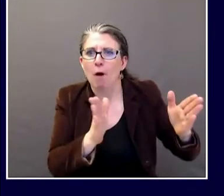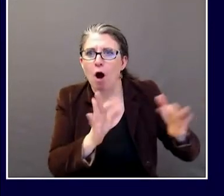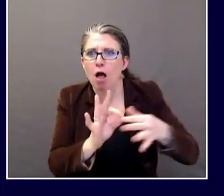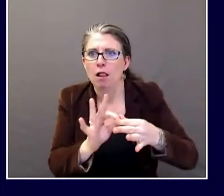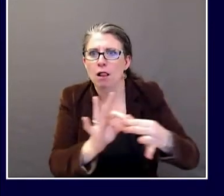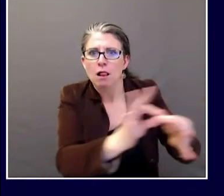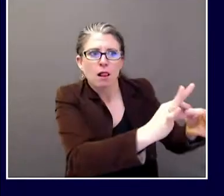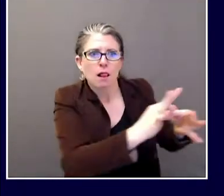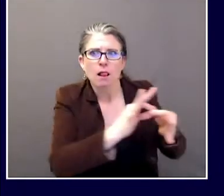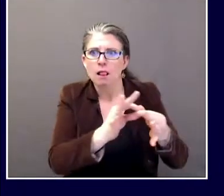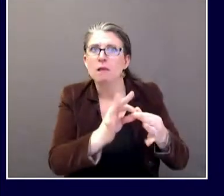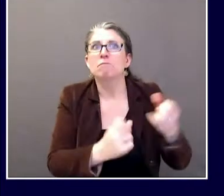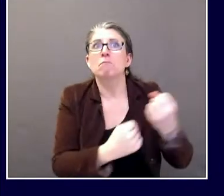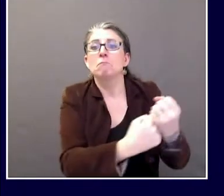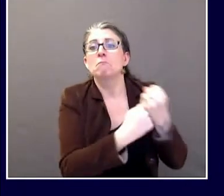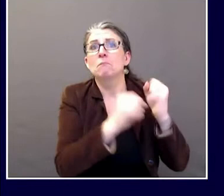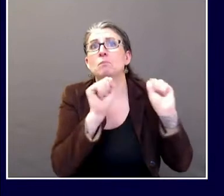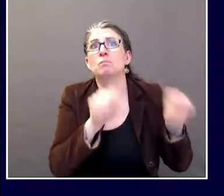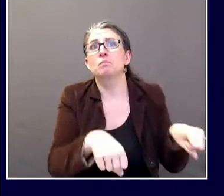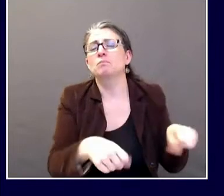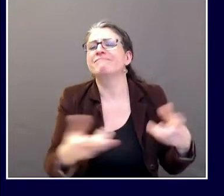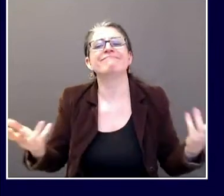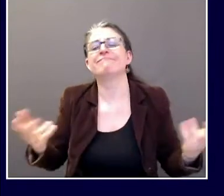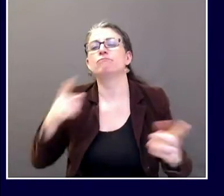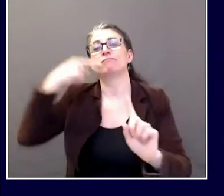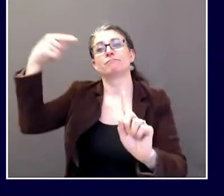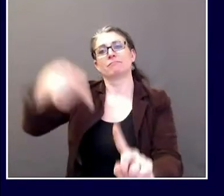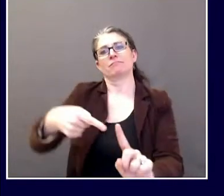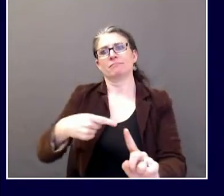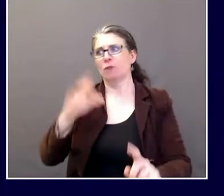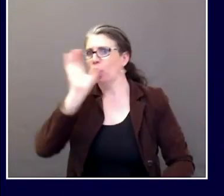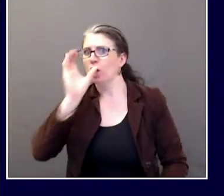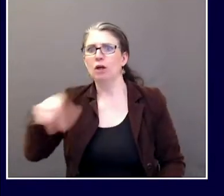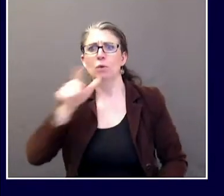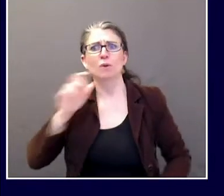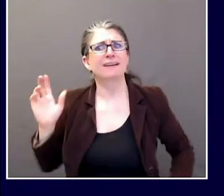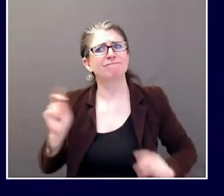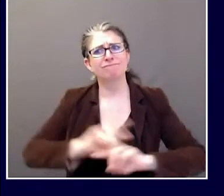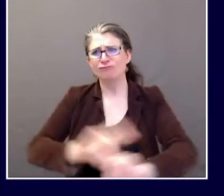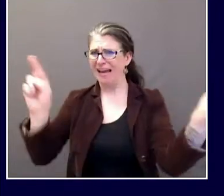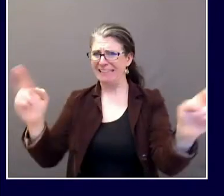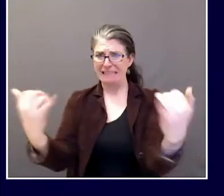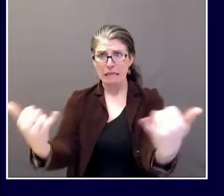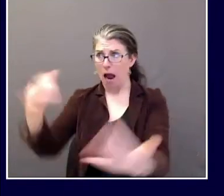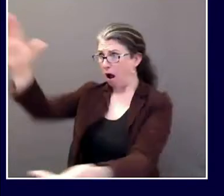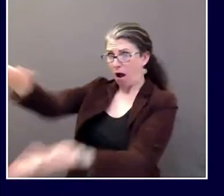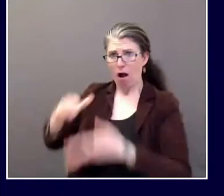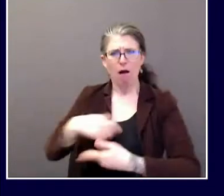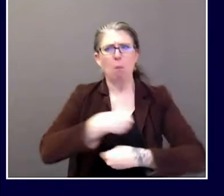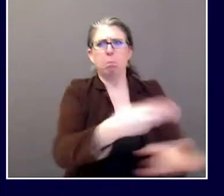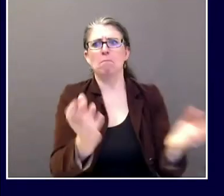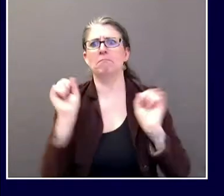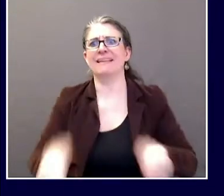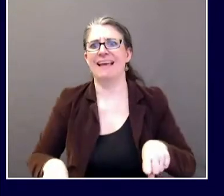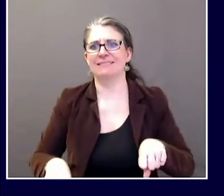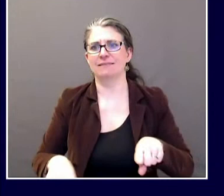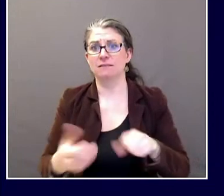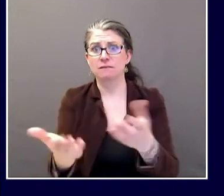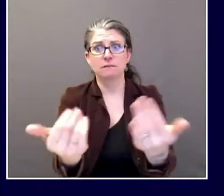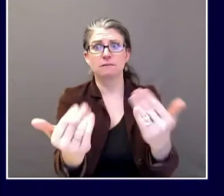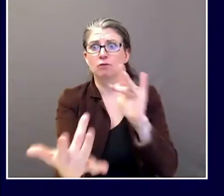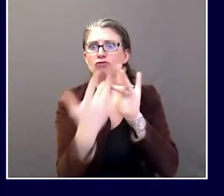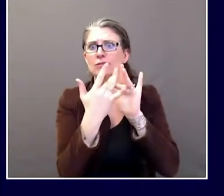vaccine. When you compare that against the fact that there are over 190,000